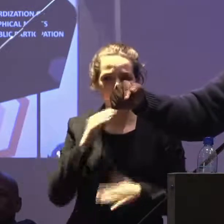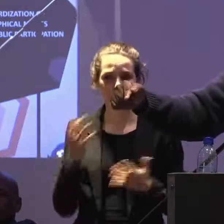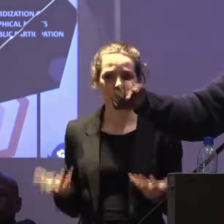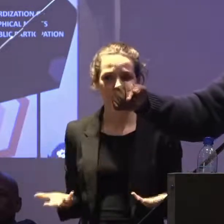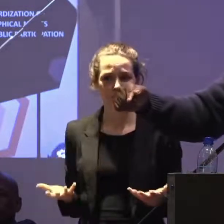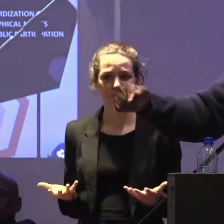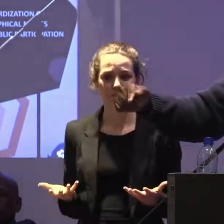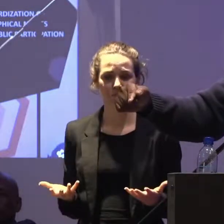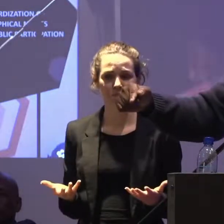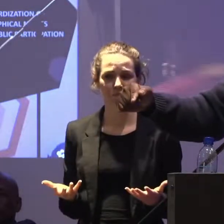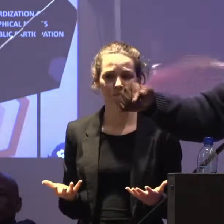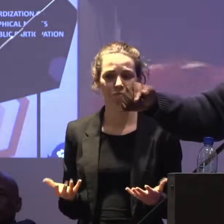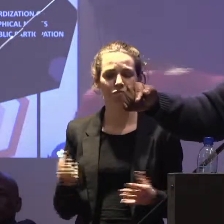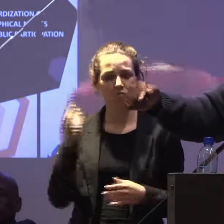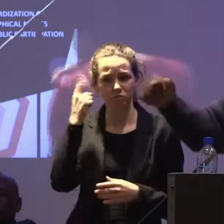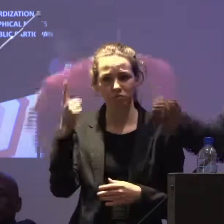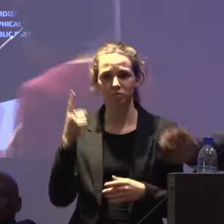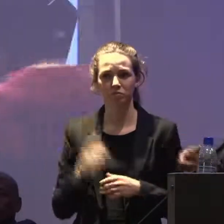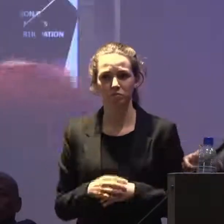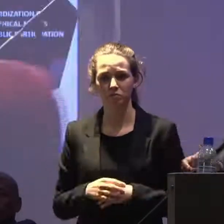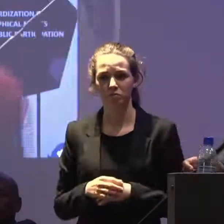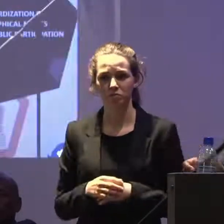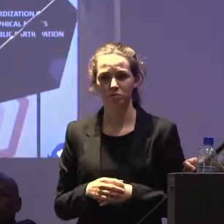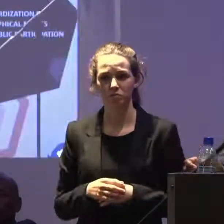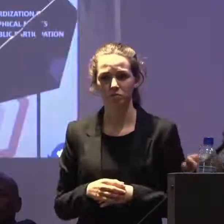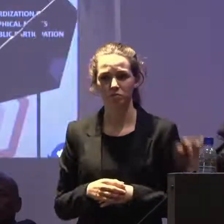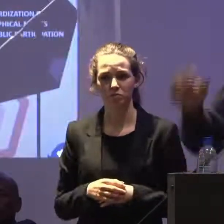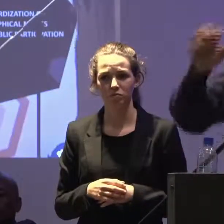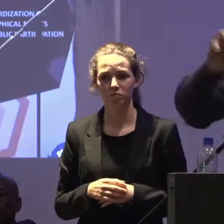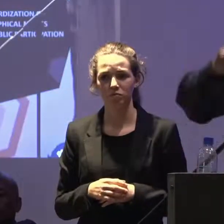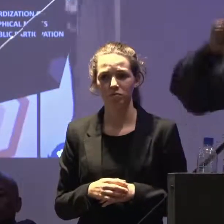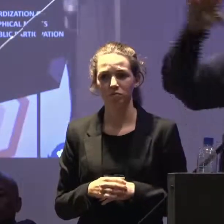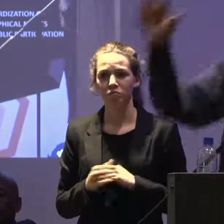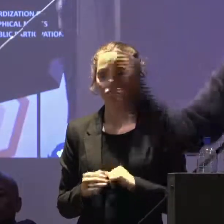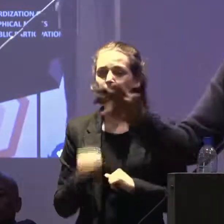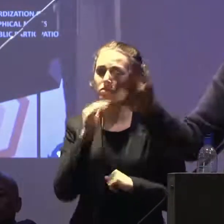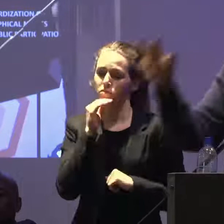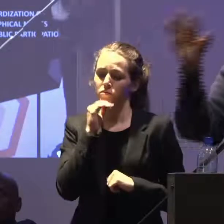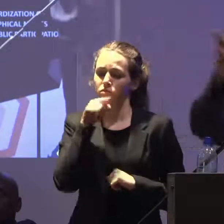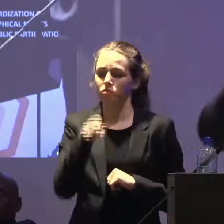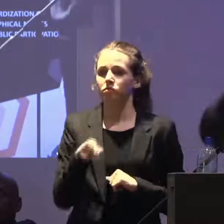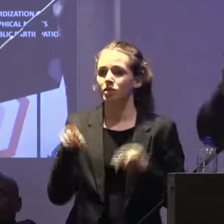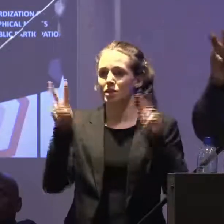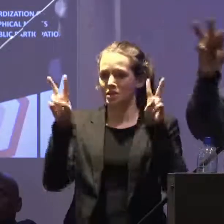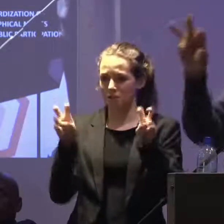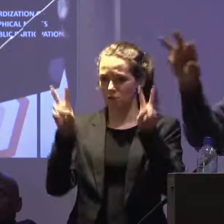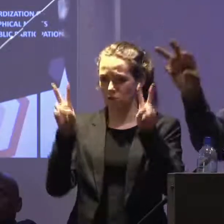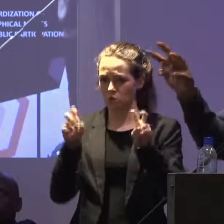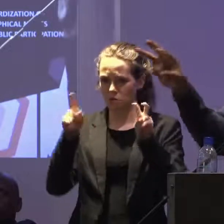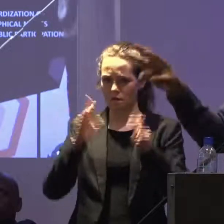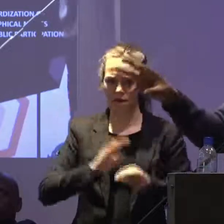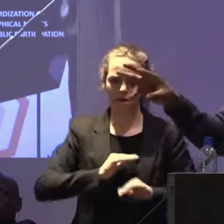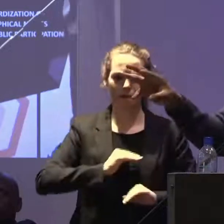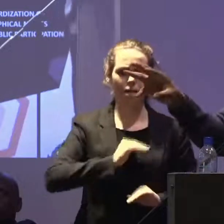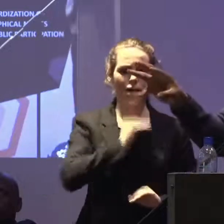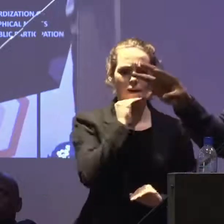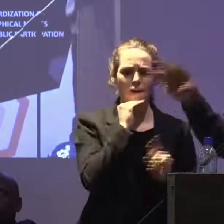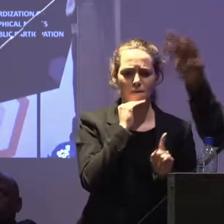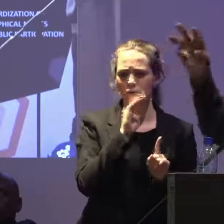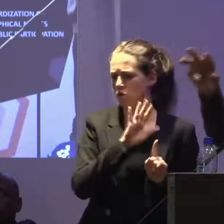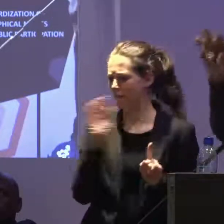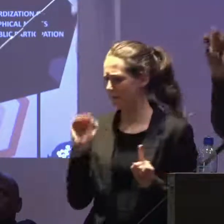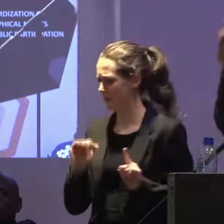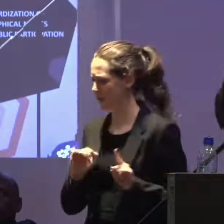You understand what I'm saying? Now, so dealing with the issue of adequacy or non-adequacy